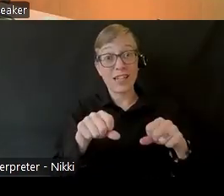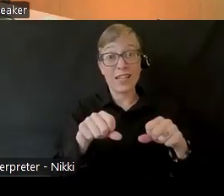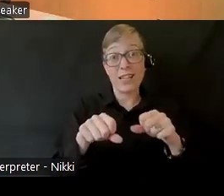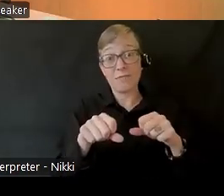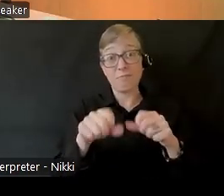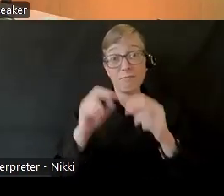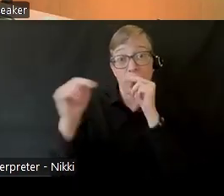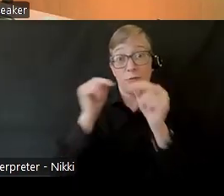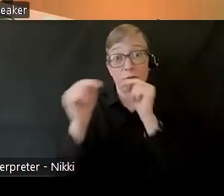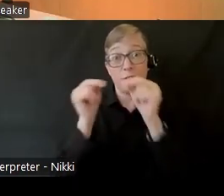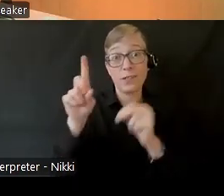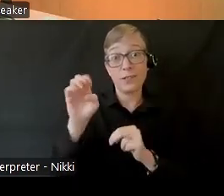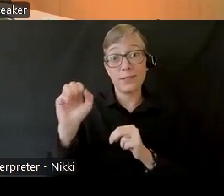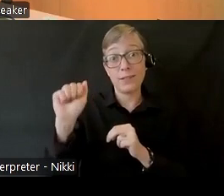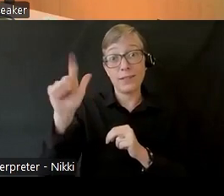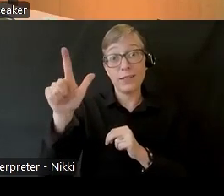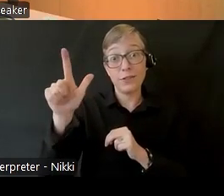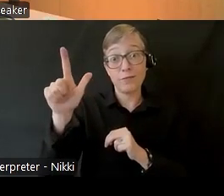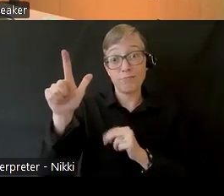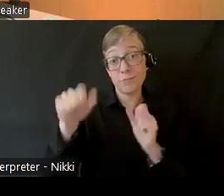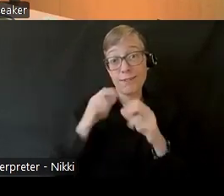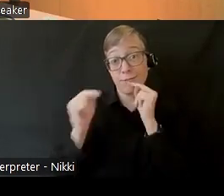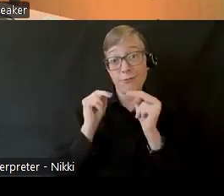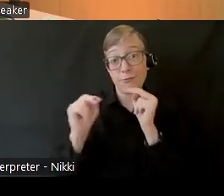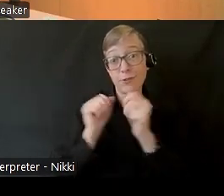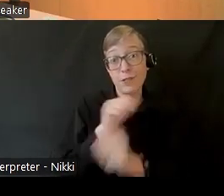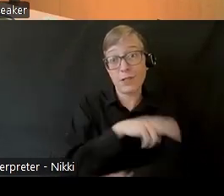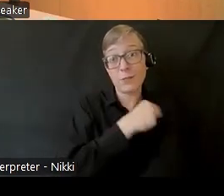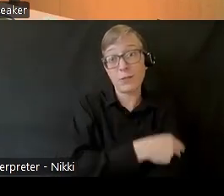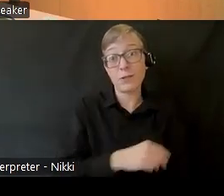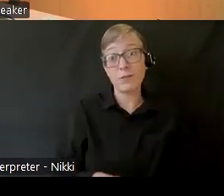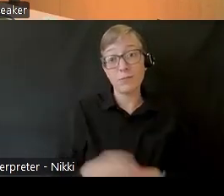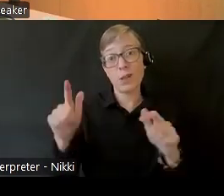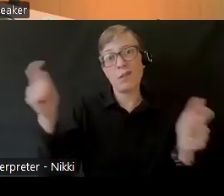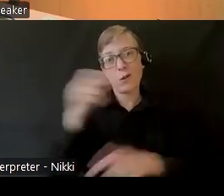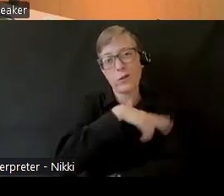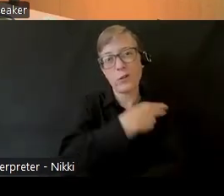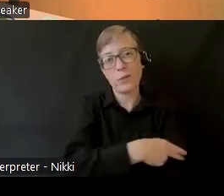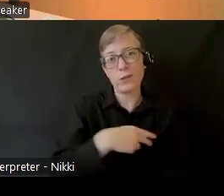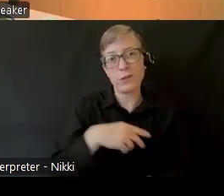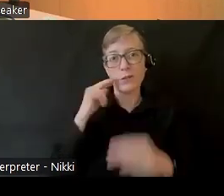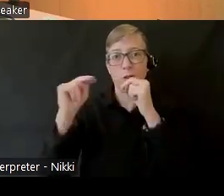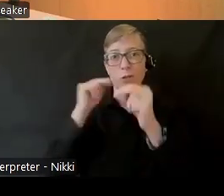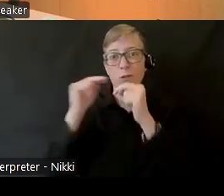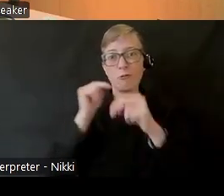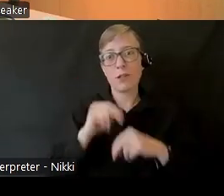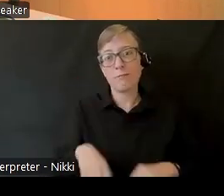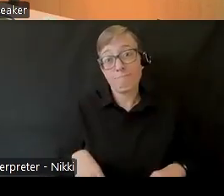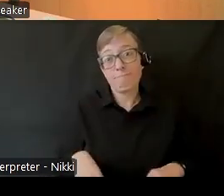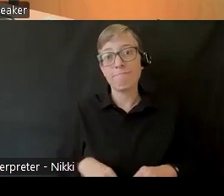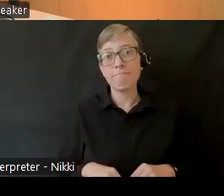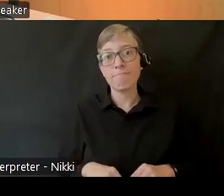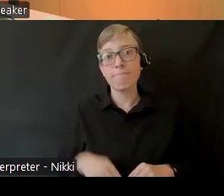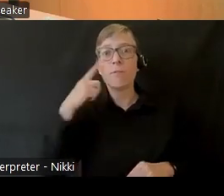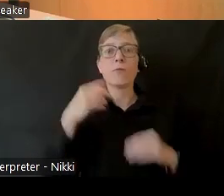to negotiate with hospitals and large hospitals to come with a more reasonable payments, but